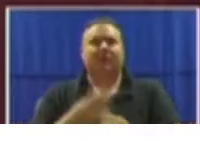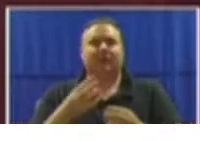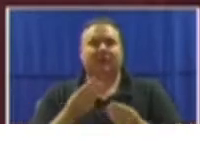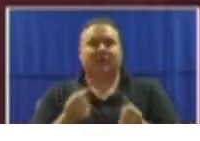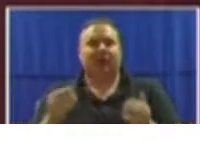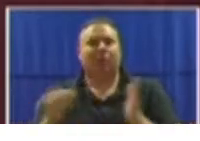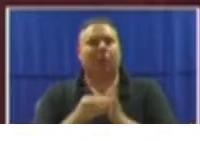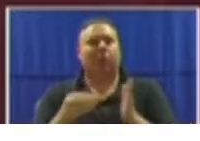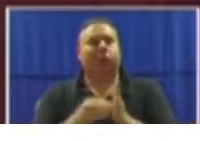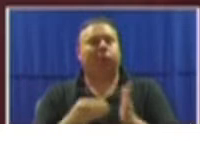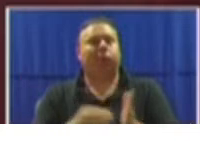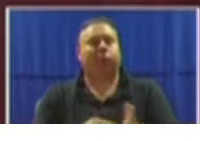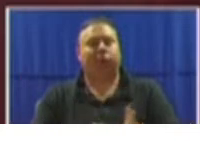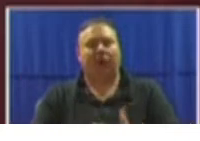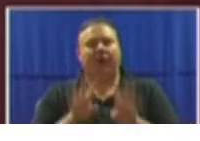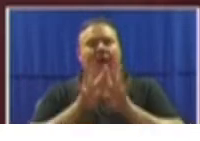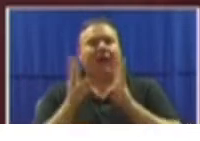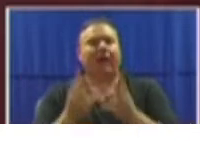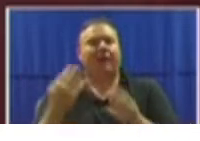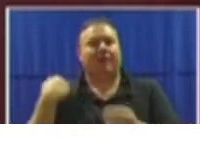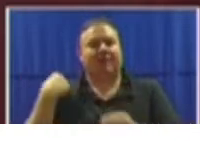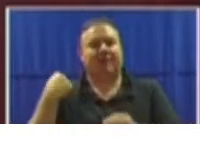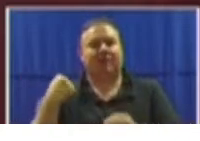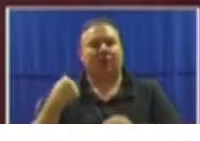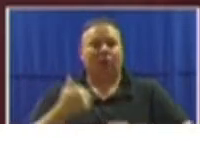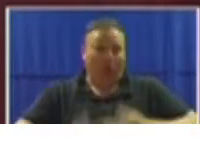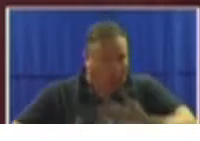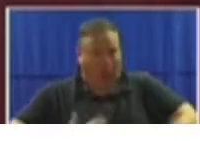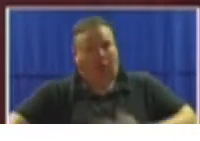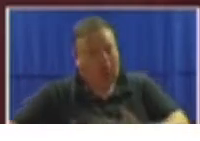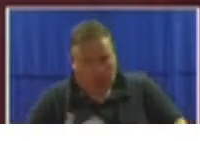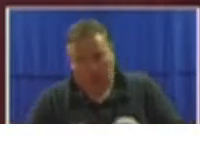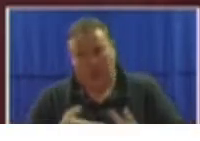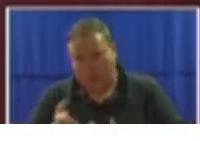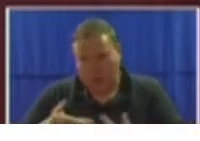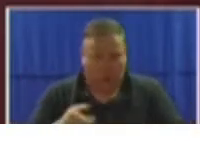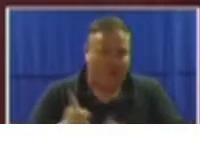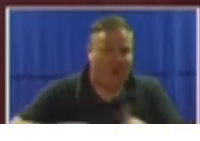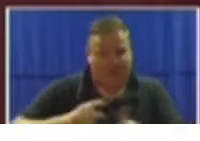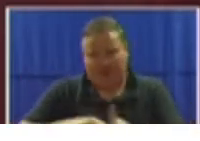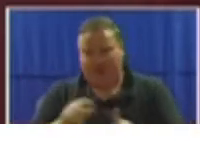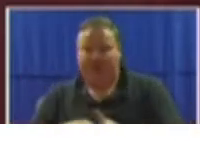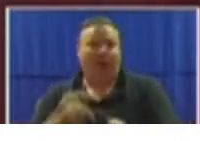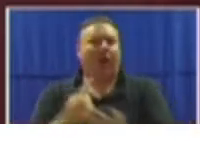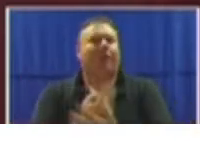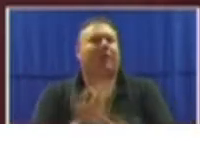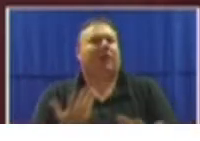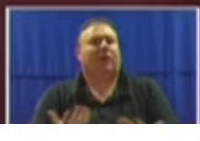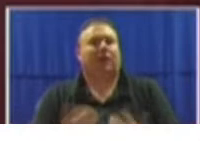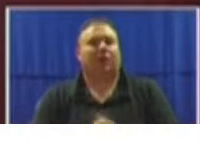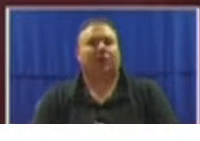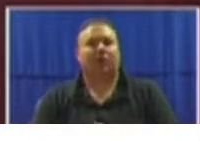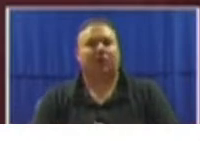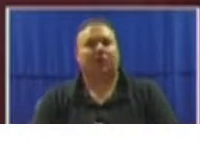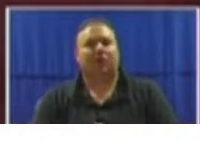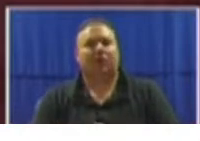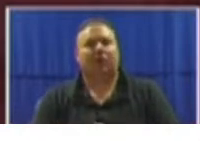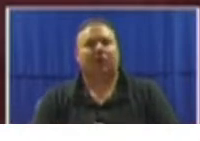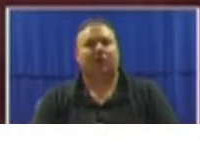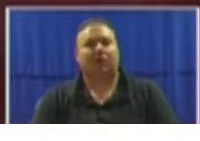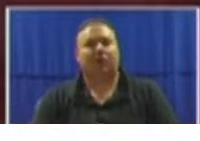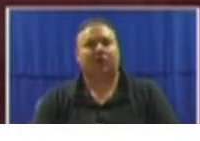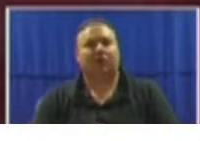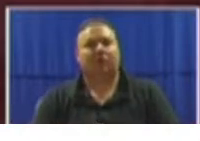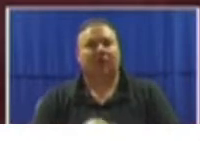have blundered through their respective portfolios. Notwithstanding that there have been successes, these